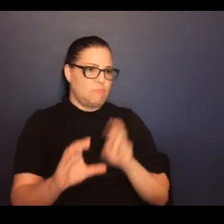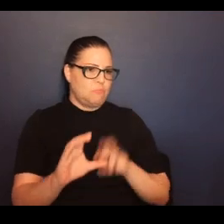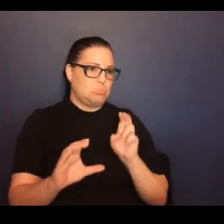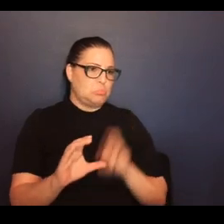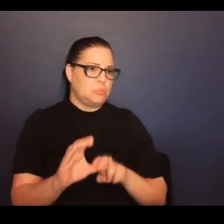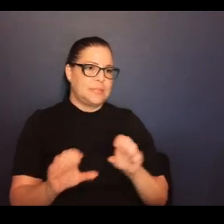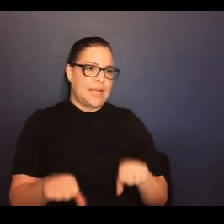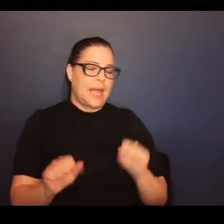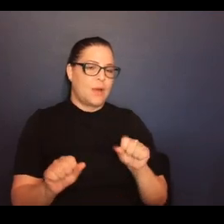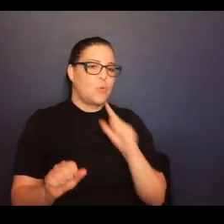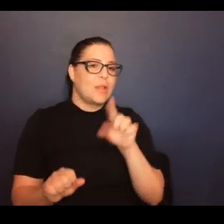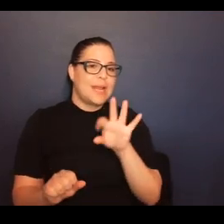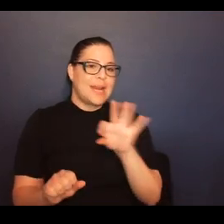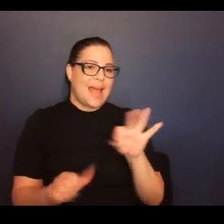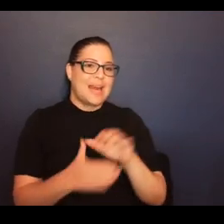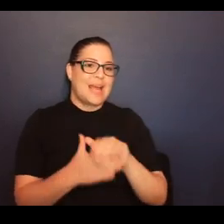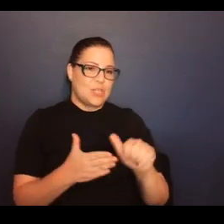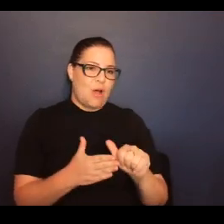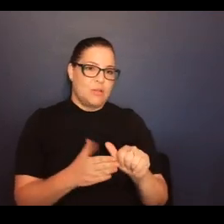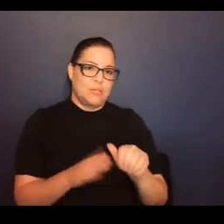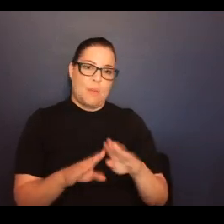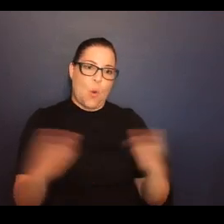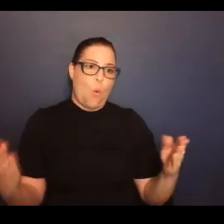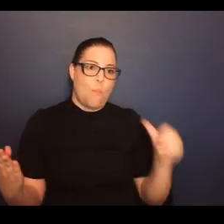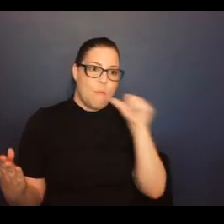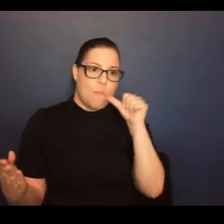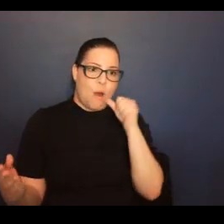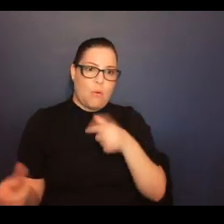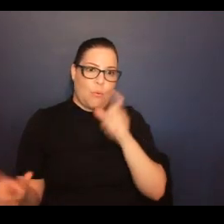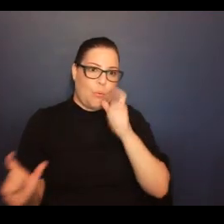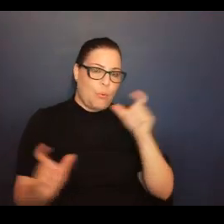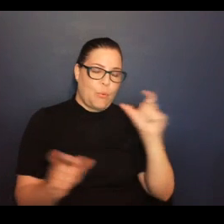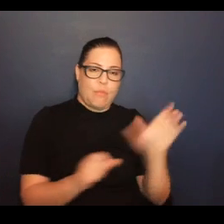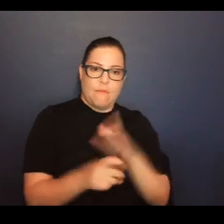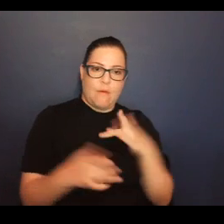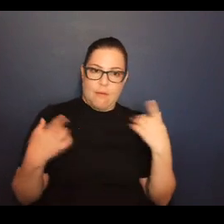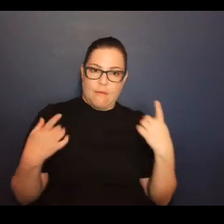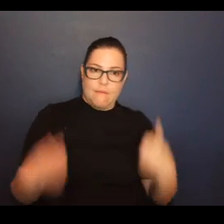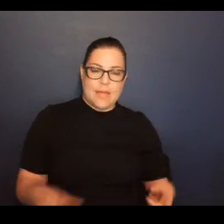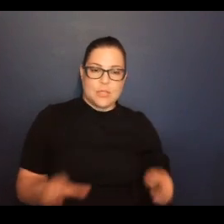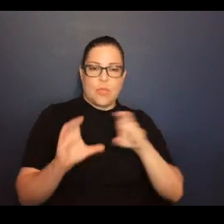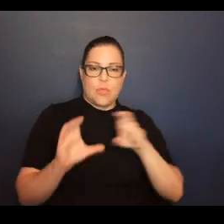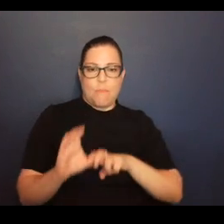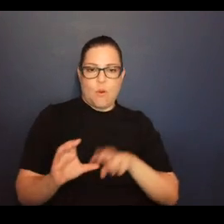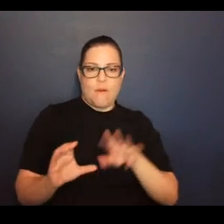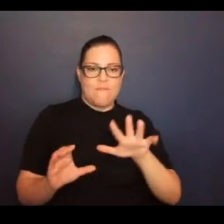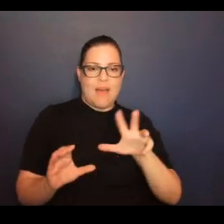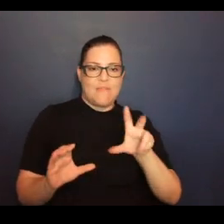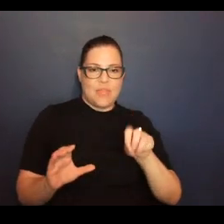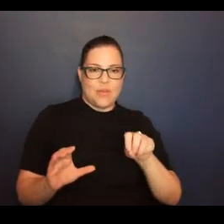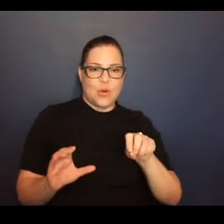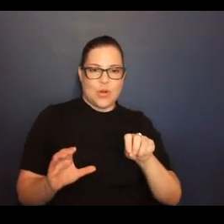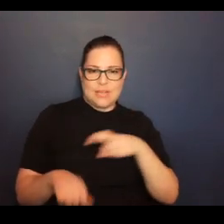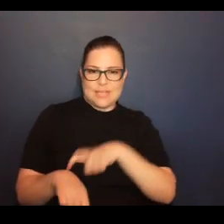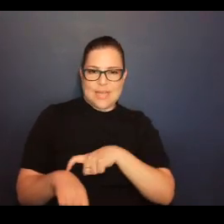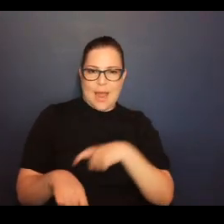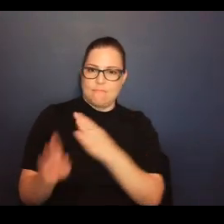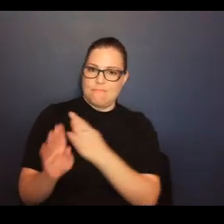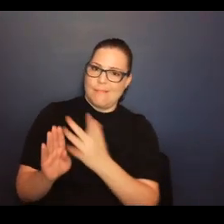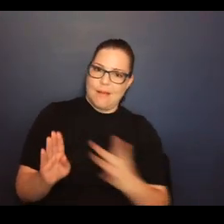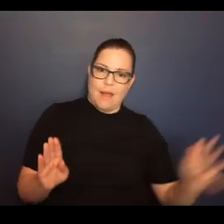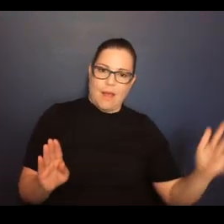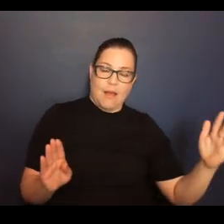was actually $99, and it was open bar for the entire event. So they boarded at 5:30, and then they went straight through for the entire event, and